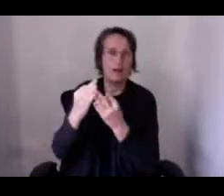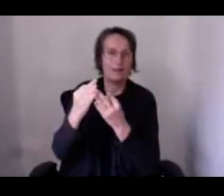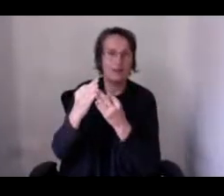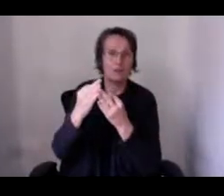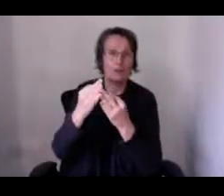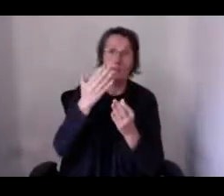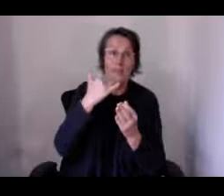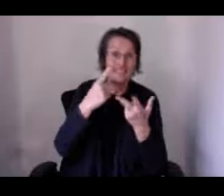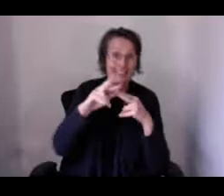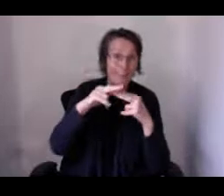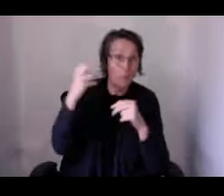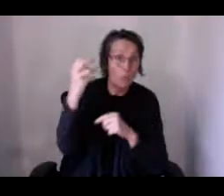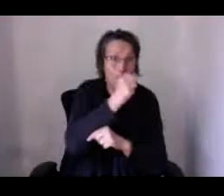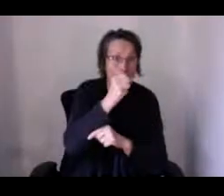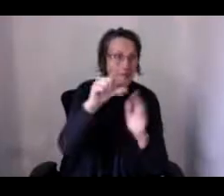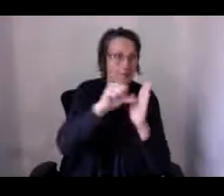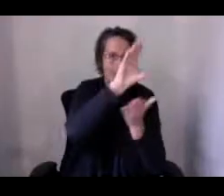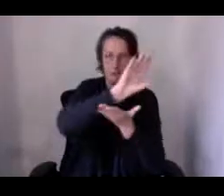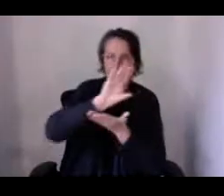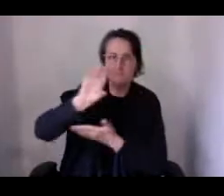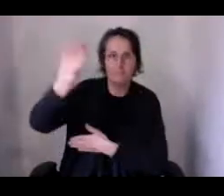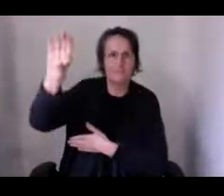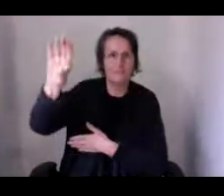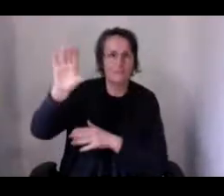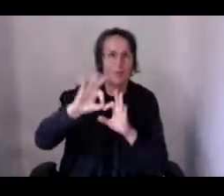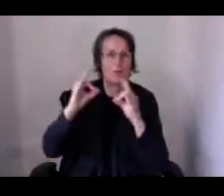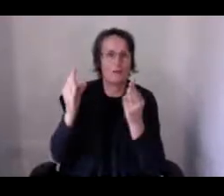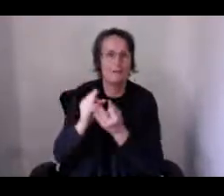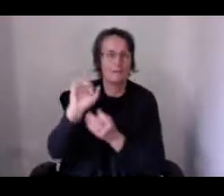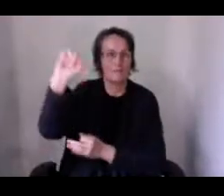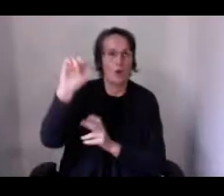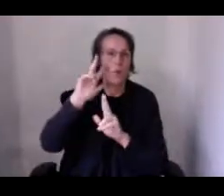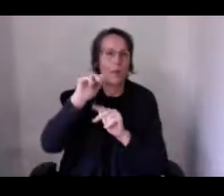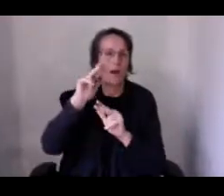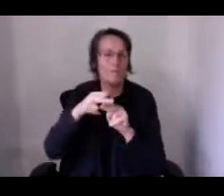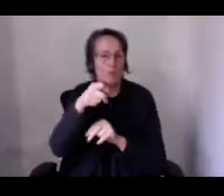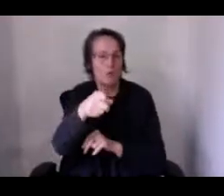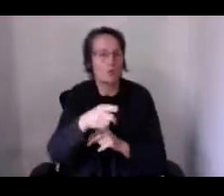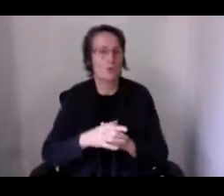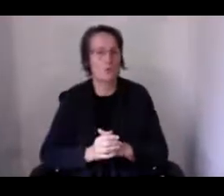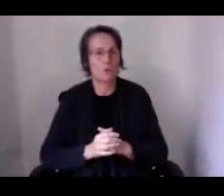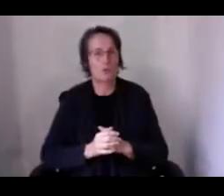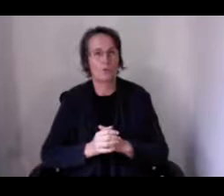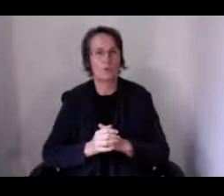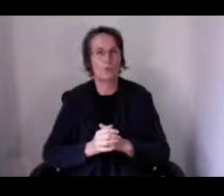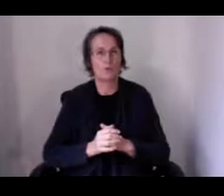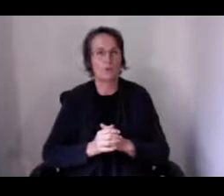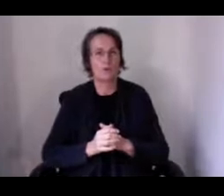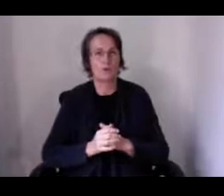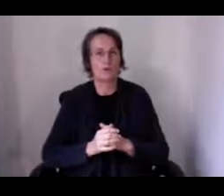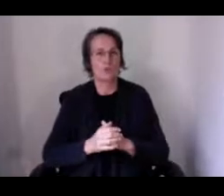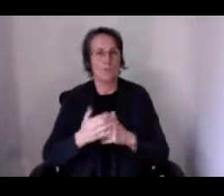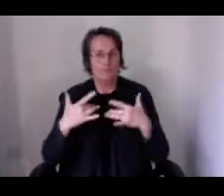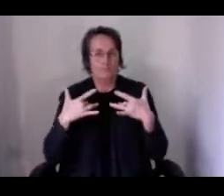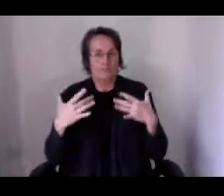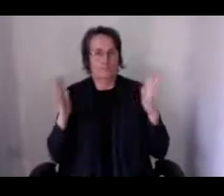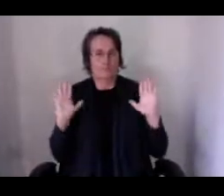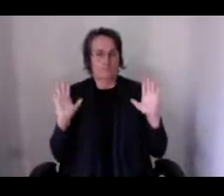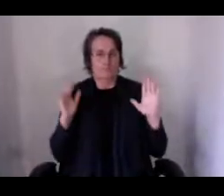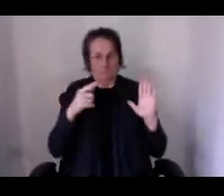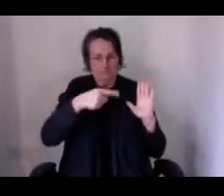behalf, and that way that sort of responsibility is taken away from